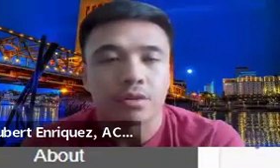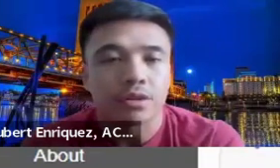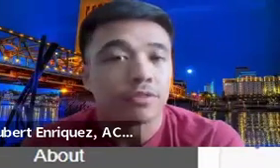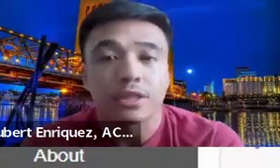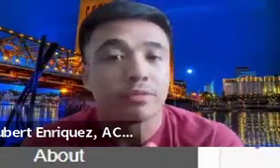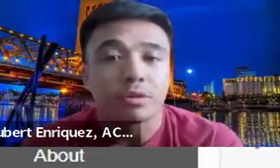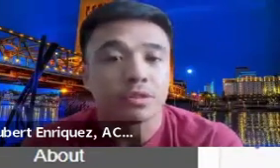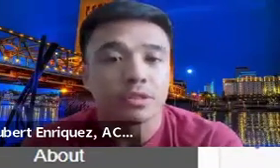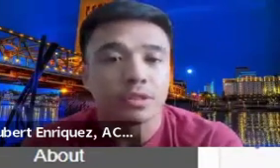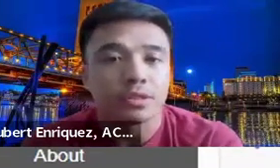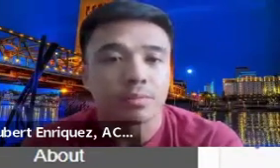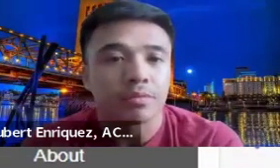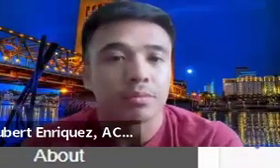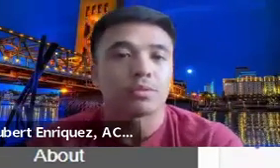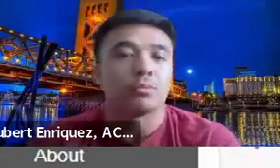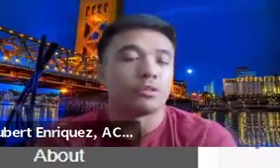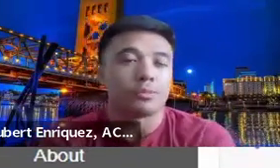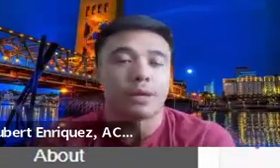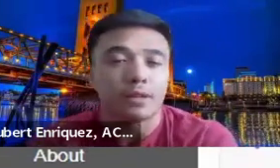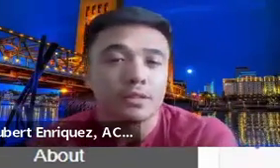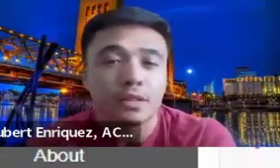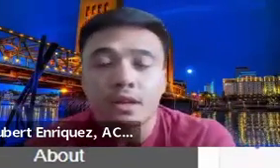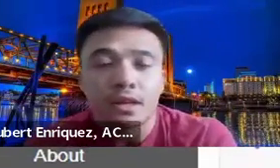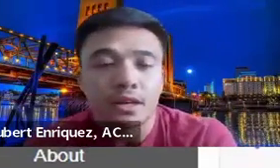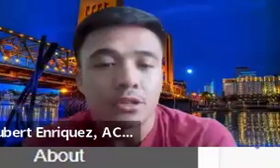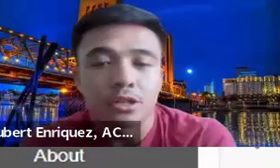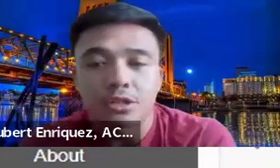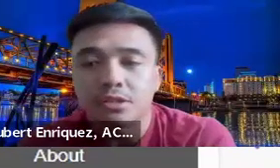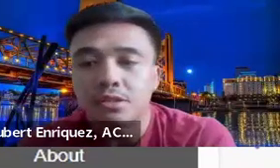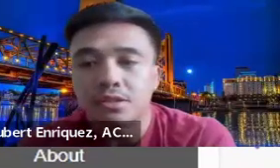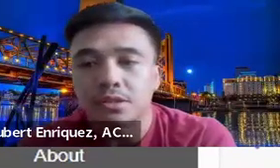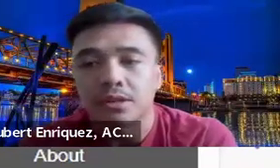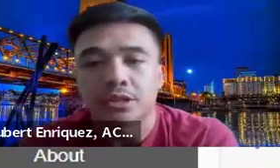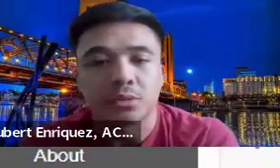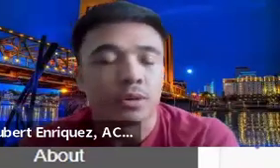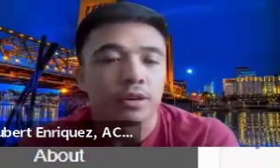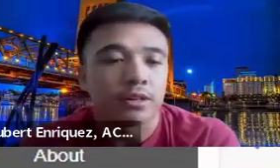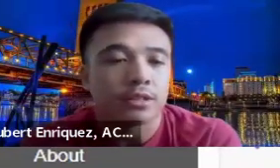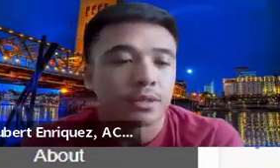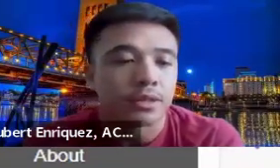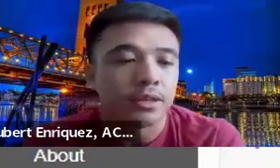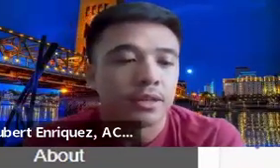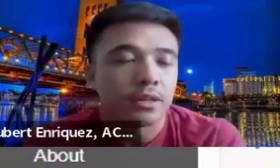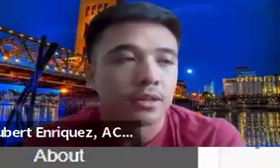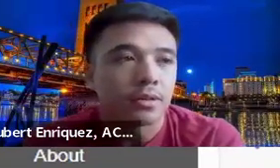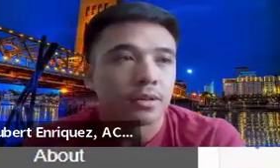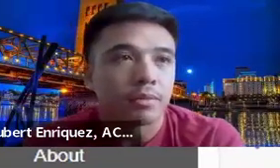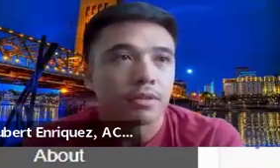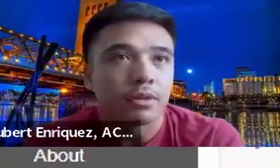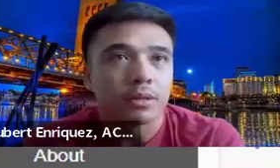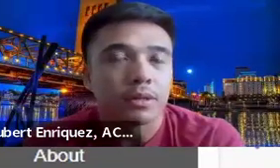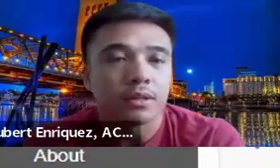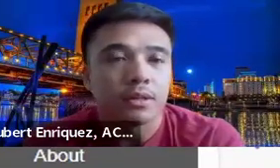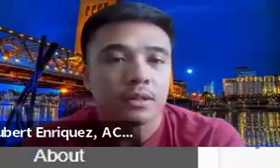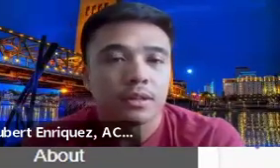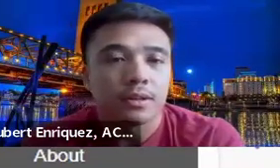on for different types of emergencies. It's coming from local municipalities and jurisdictions. So not just wildfires, but if